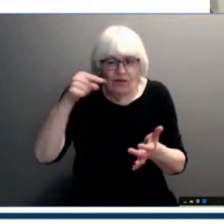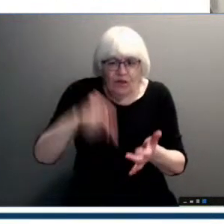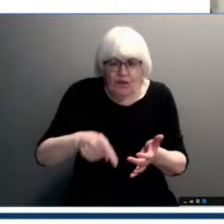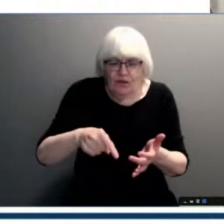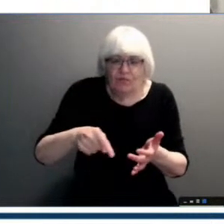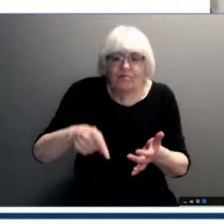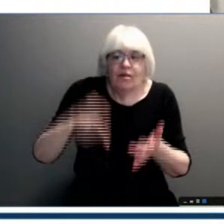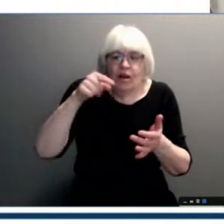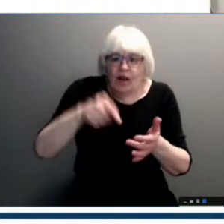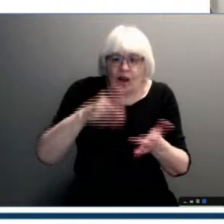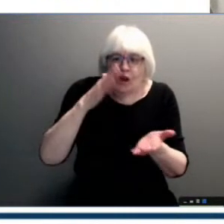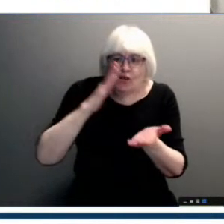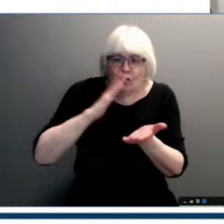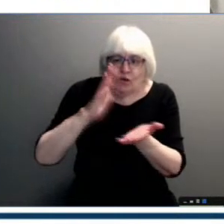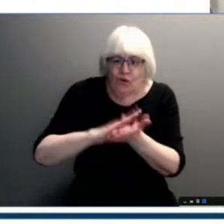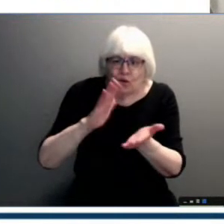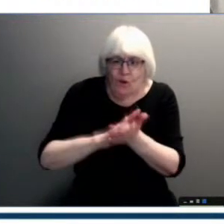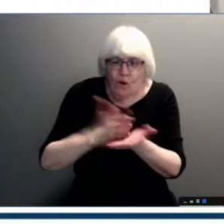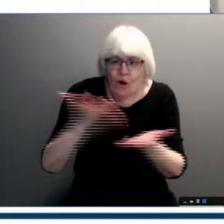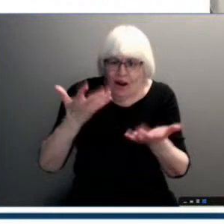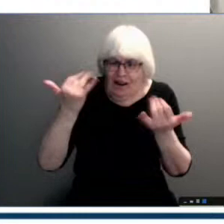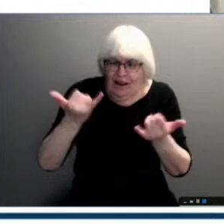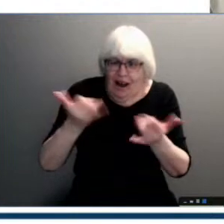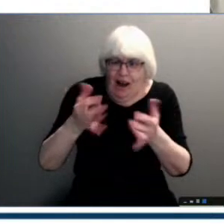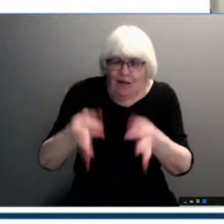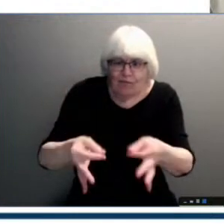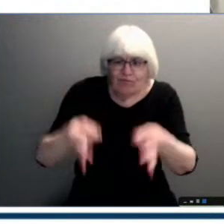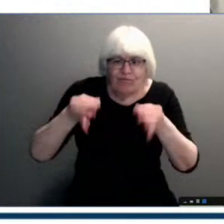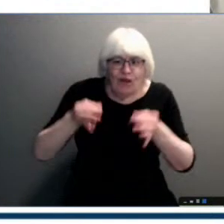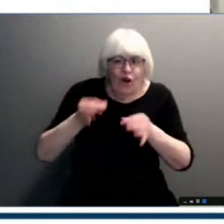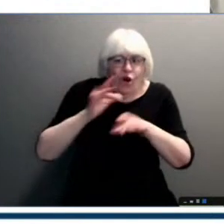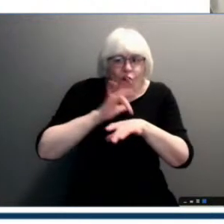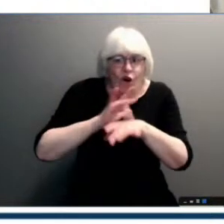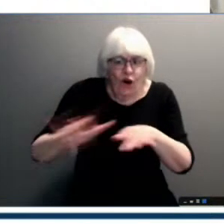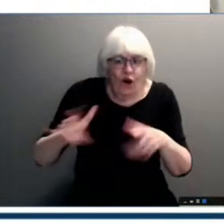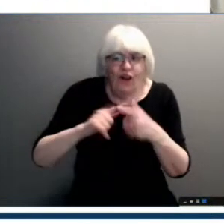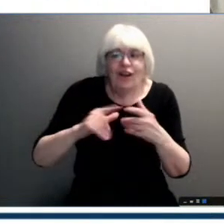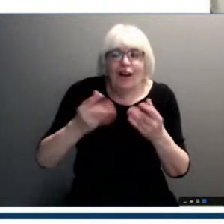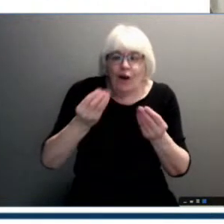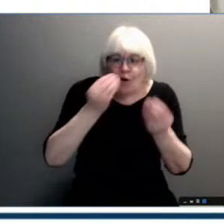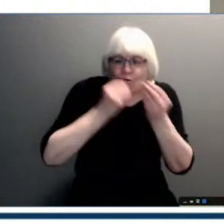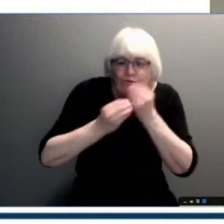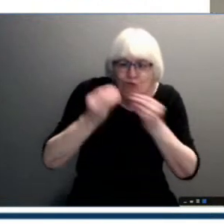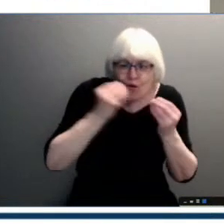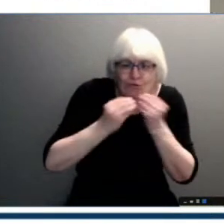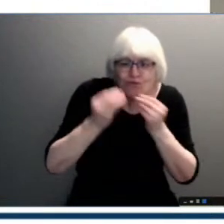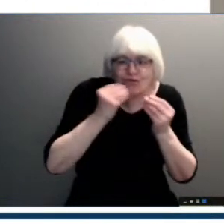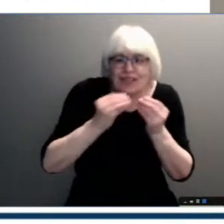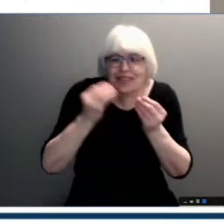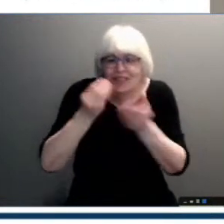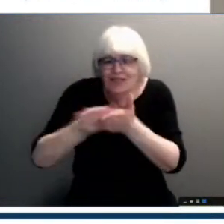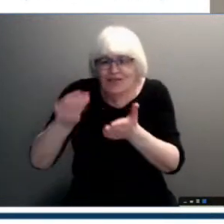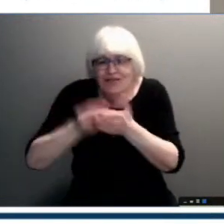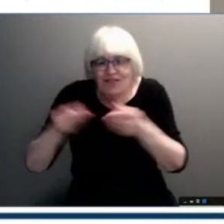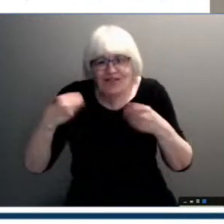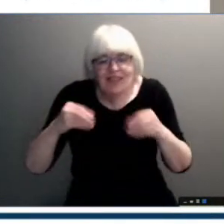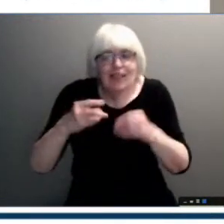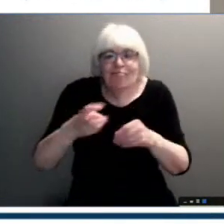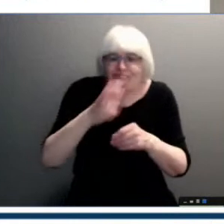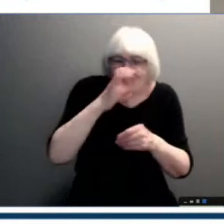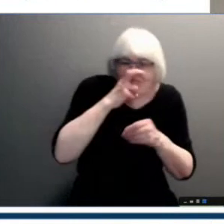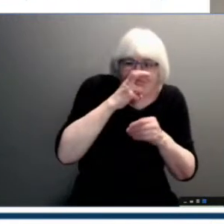particularly in outbreak areas such as in the Antigonish-Guysborough Community Health Network? So it's always about balance. All of the measures